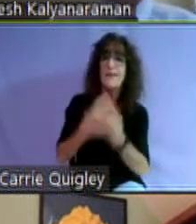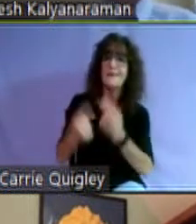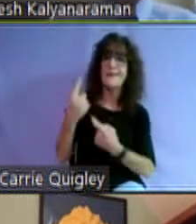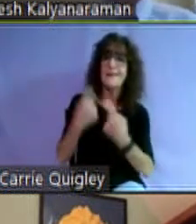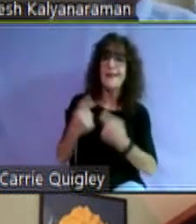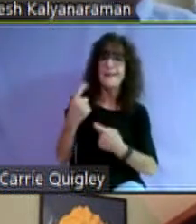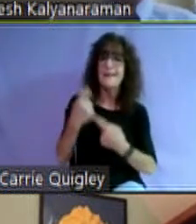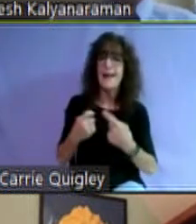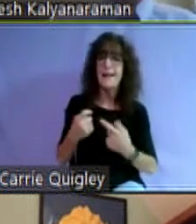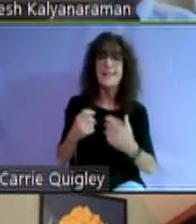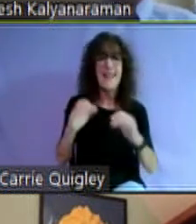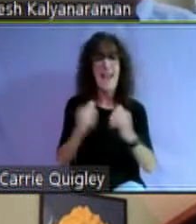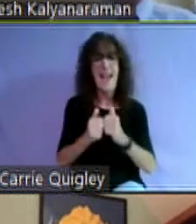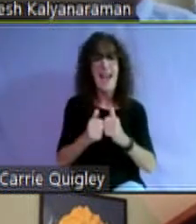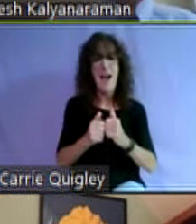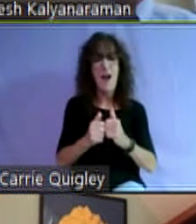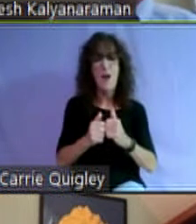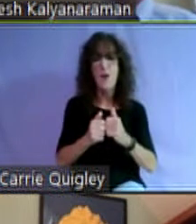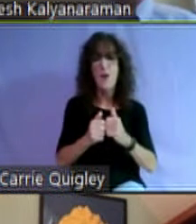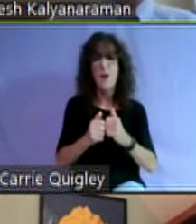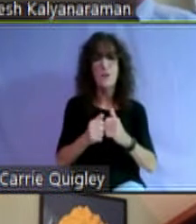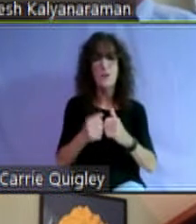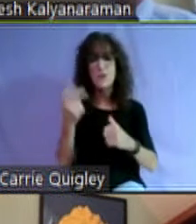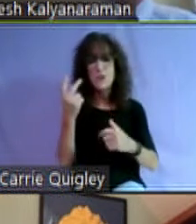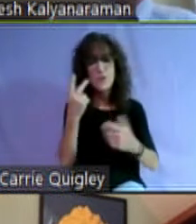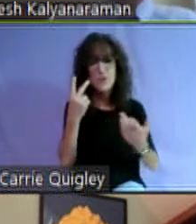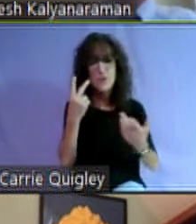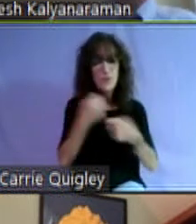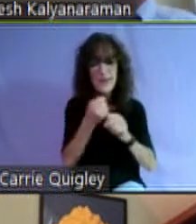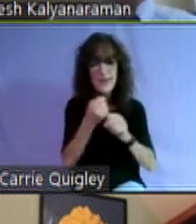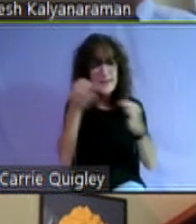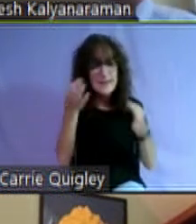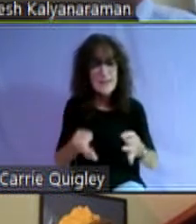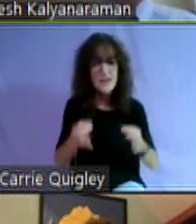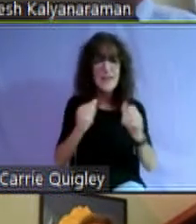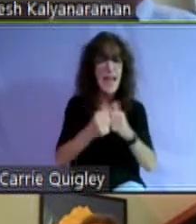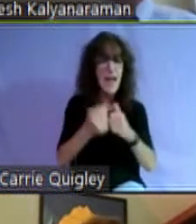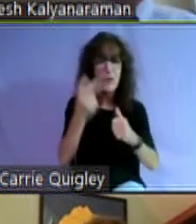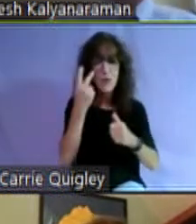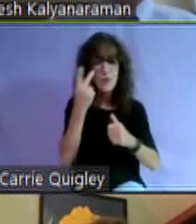you see the effect of changes? How are you making decisions? And I think that